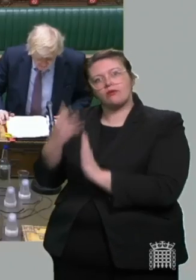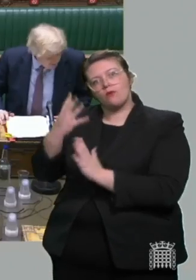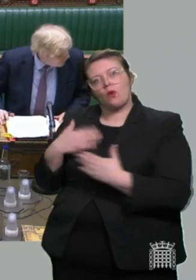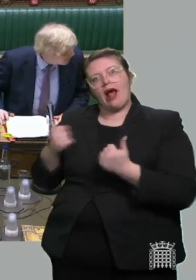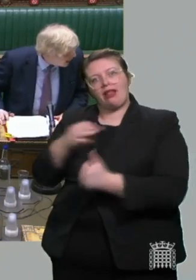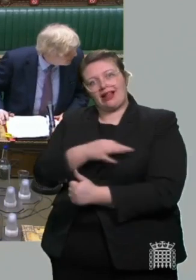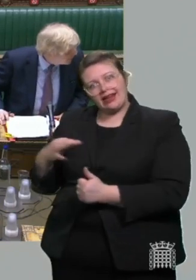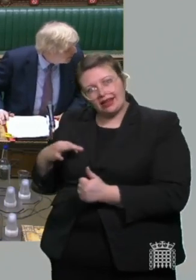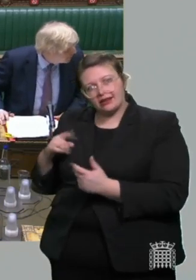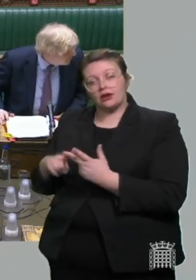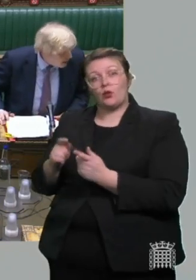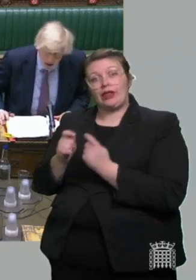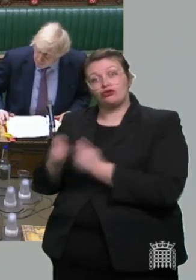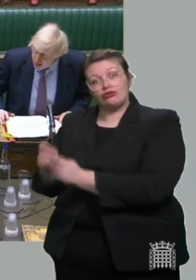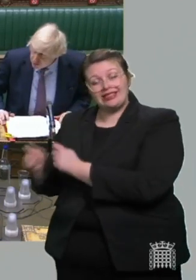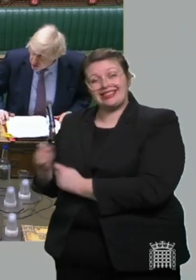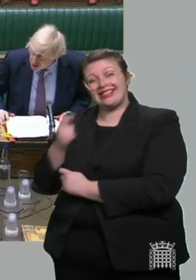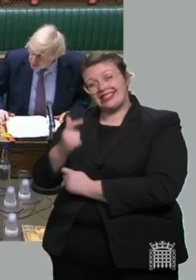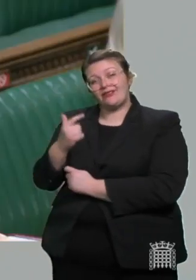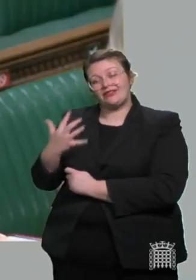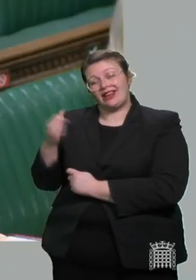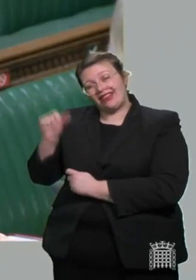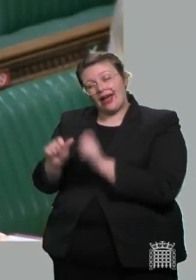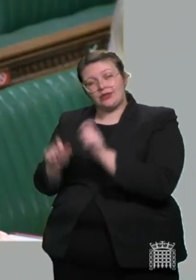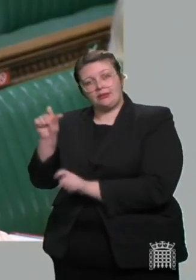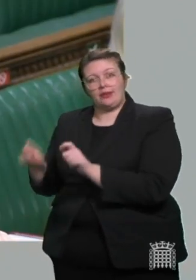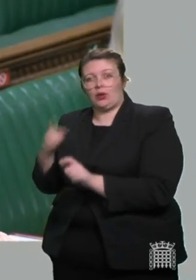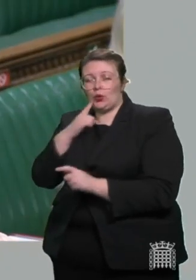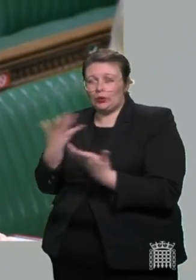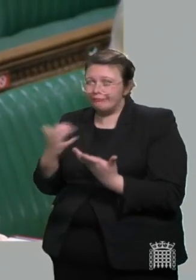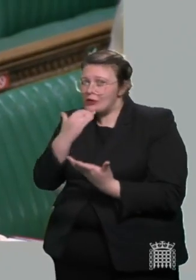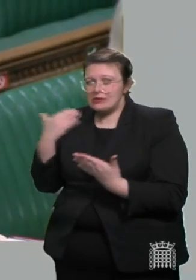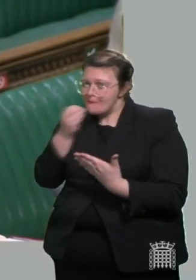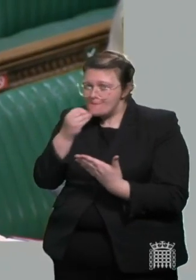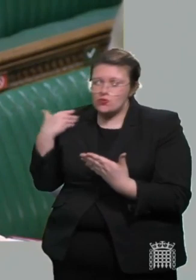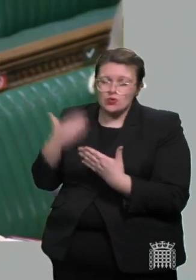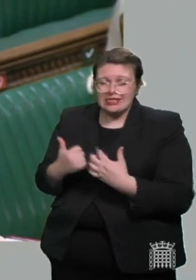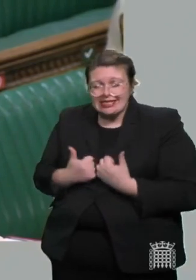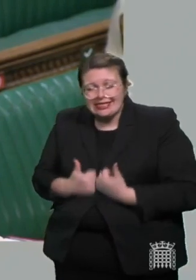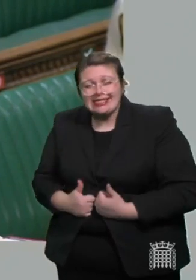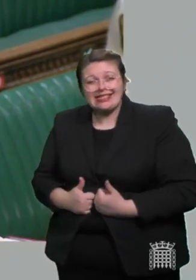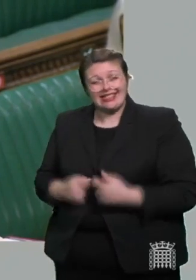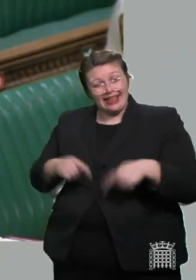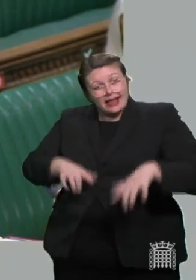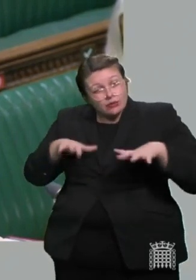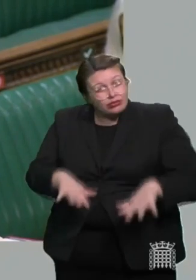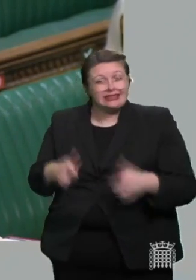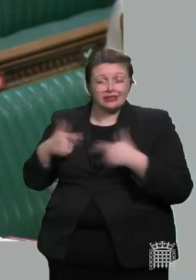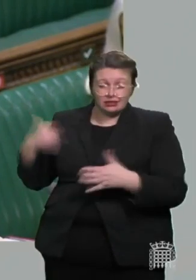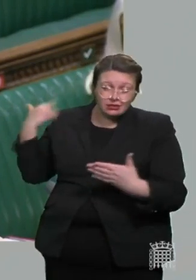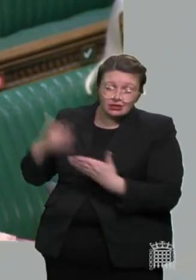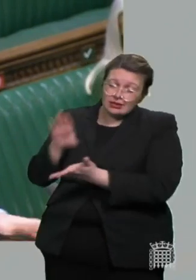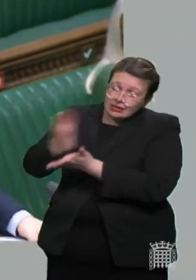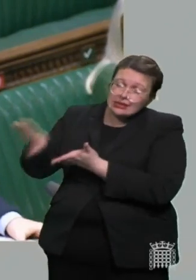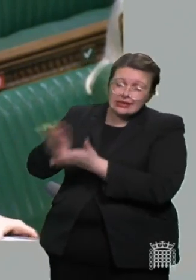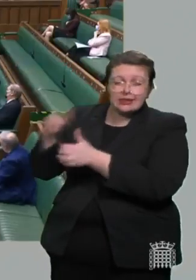75,000 cases of severe malnutrition. That is the continuing effort of the British people and the British government to help